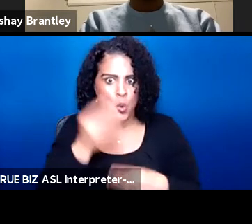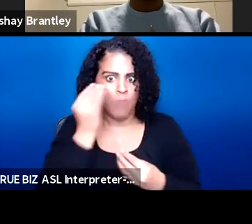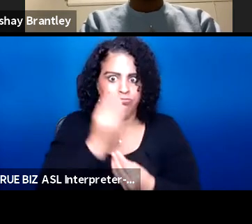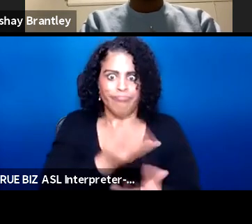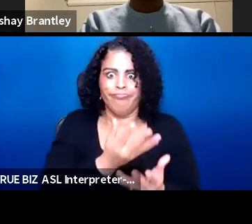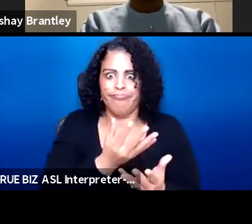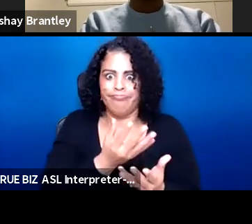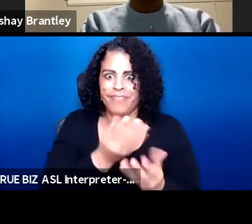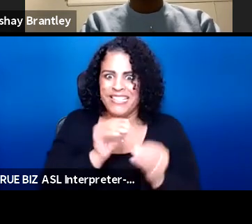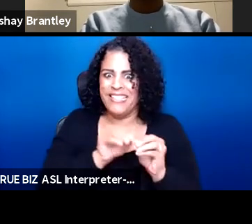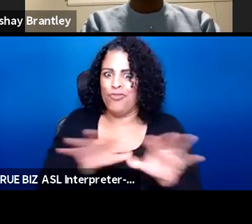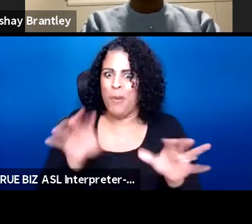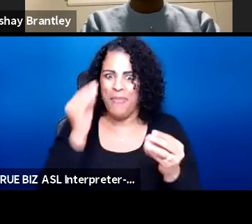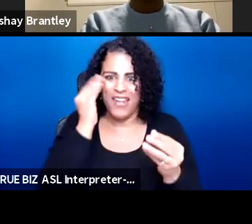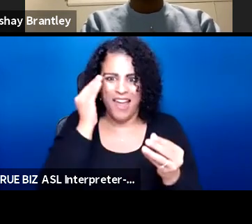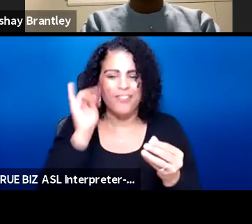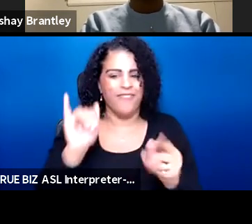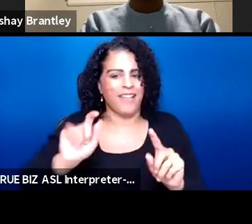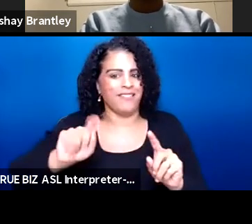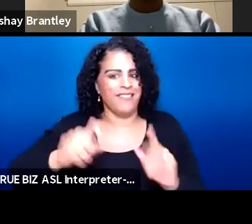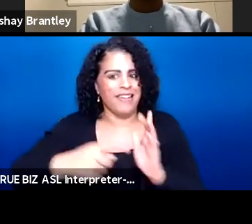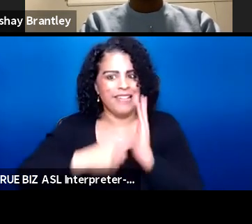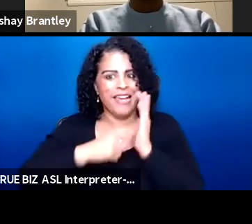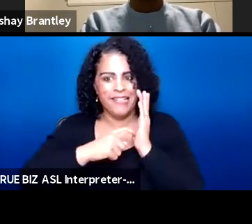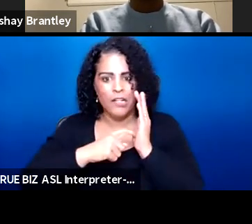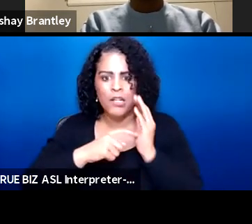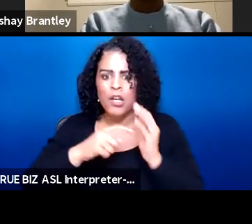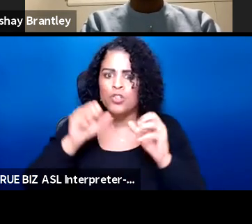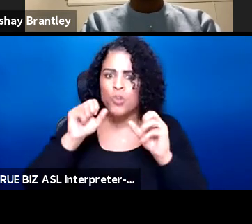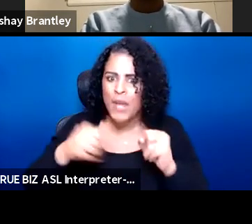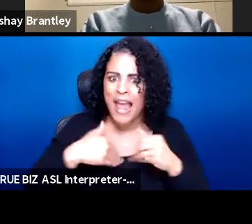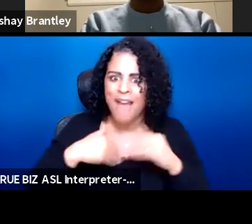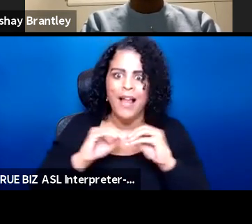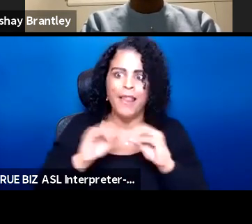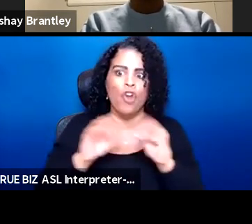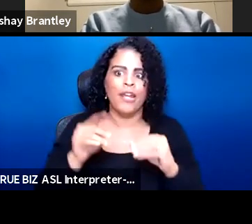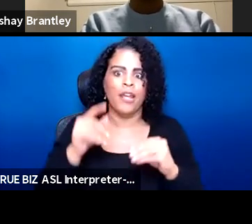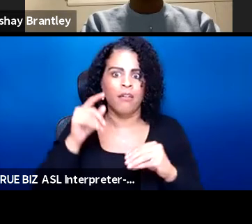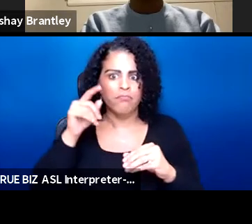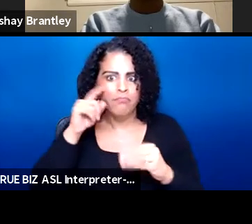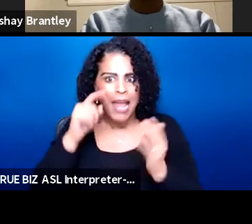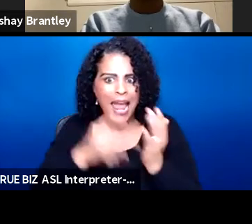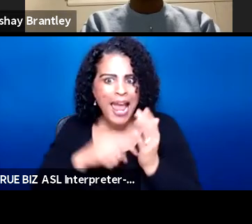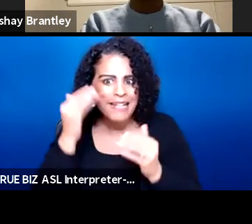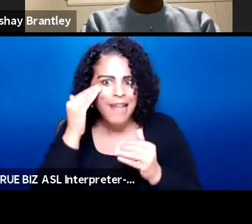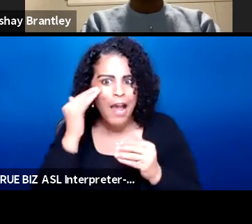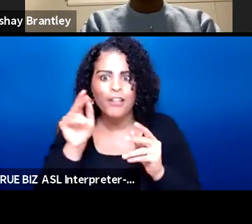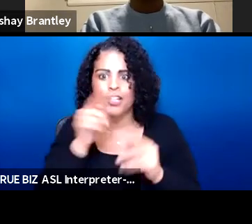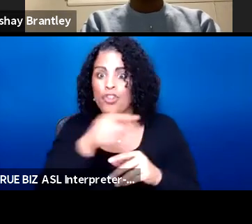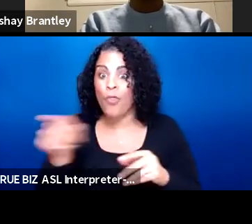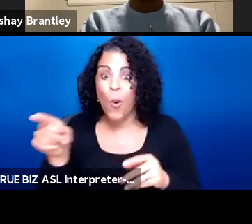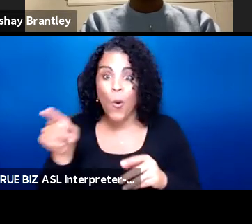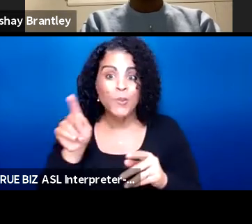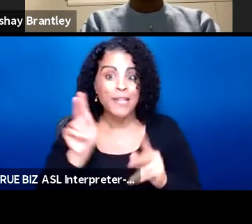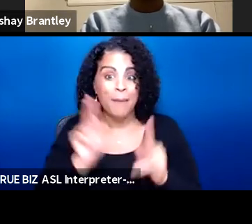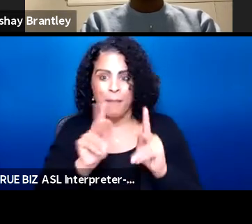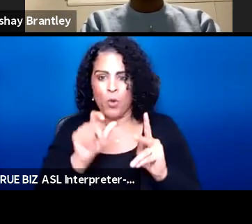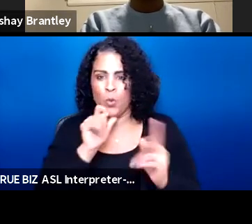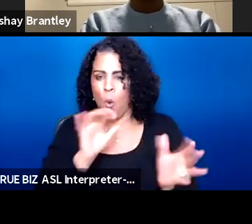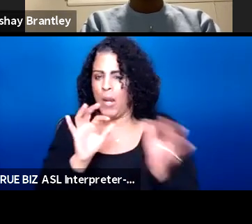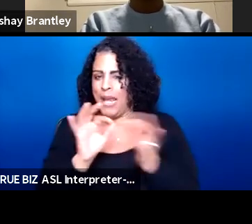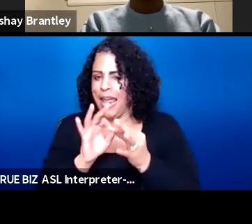necessity in order to build that clarity and that acknowledgement of voices that don't really connect to that as